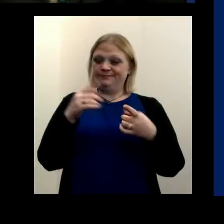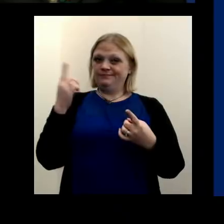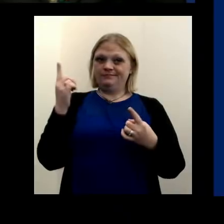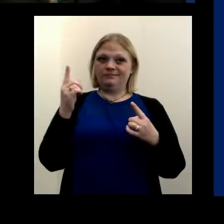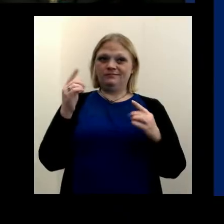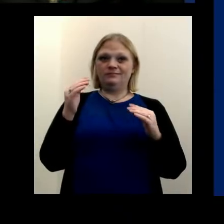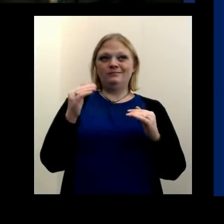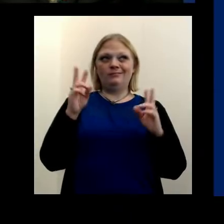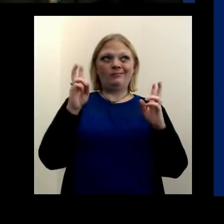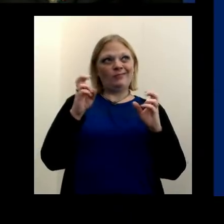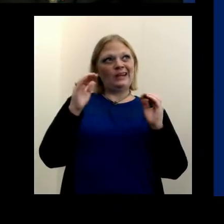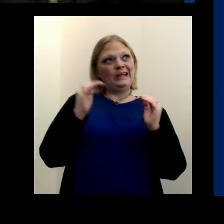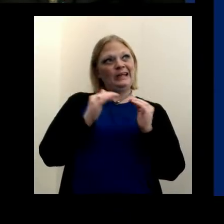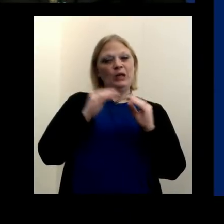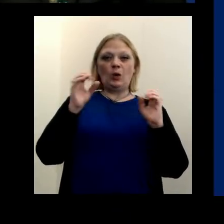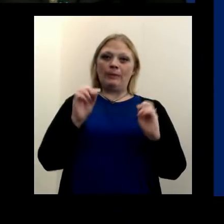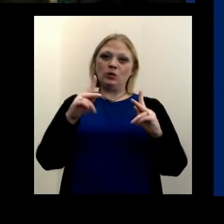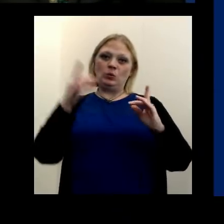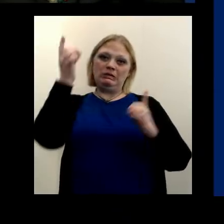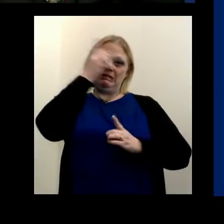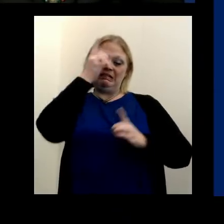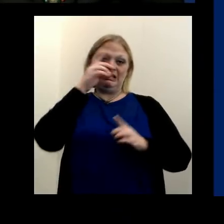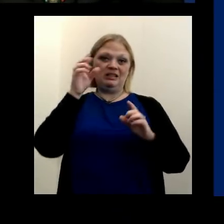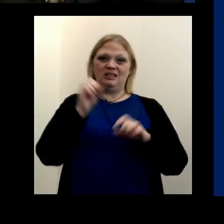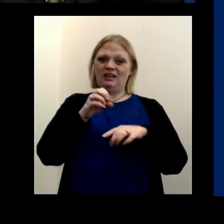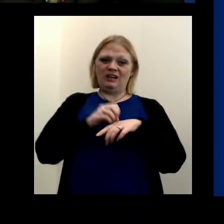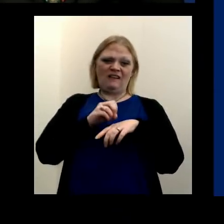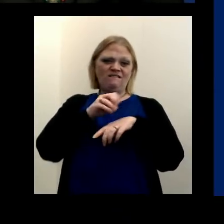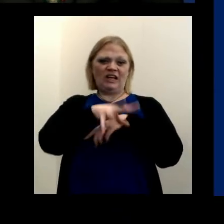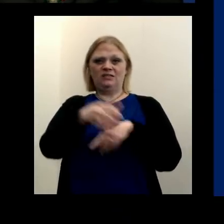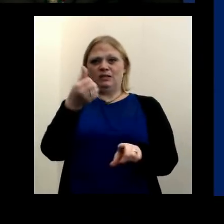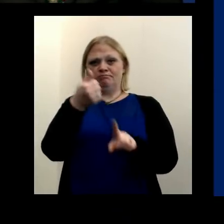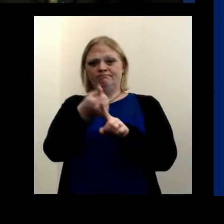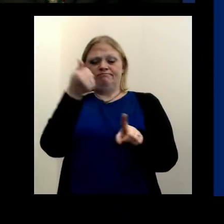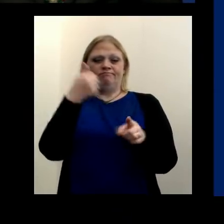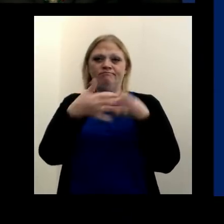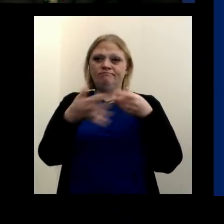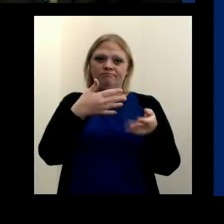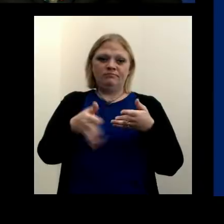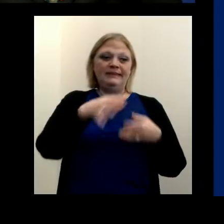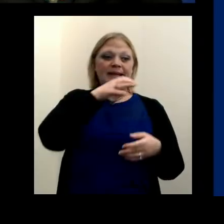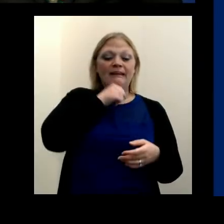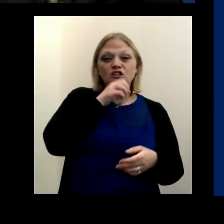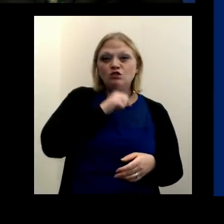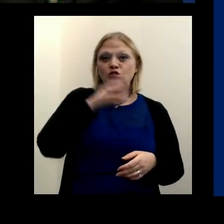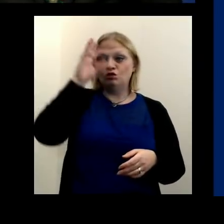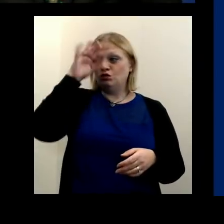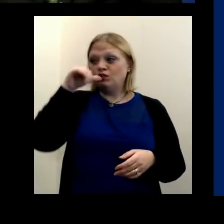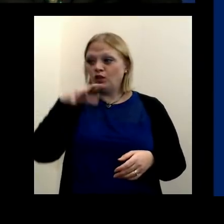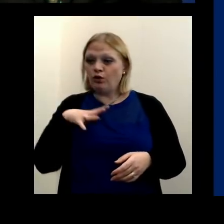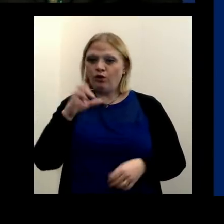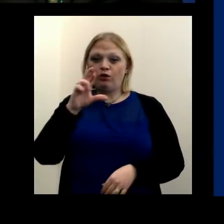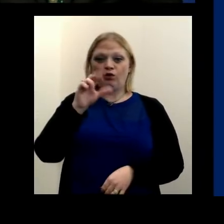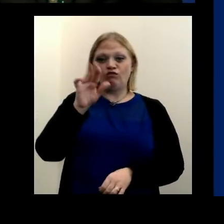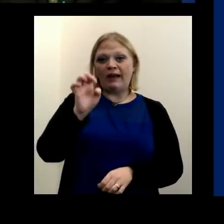equal opportunity disease. It can affect you regardless of your age, your gender, your